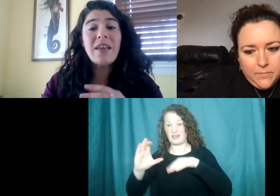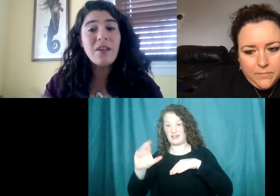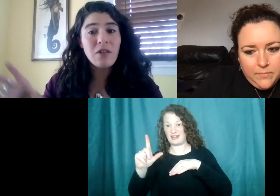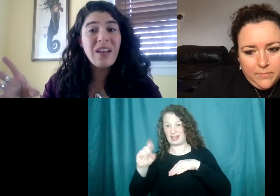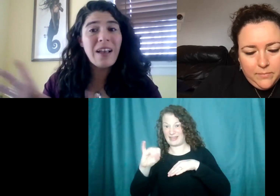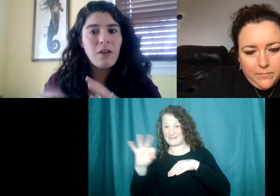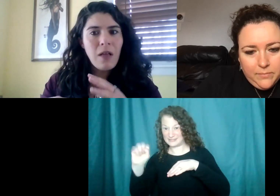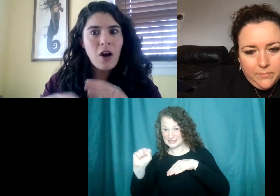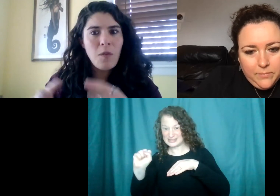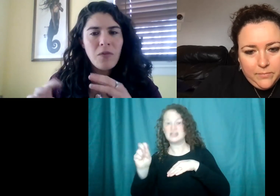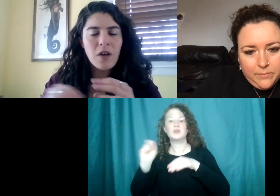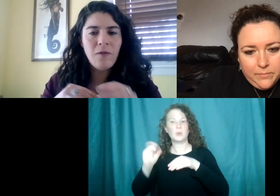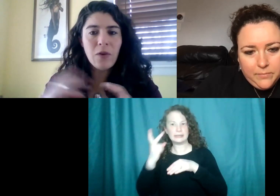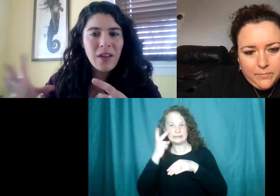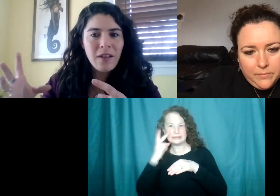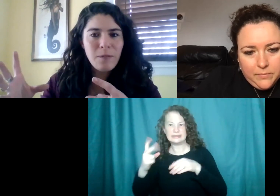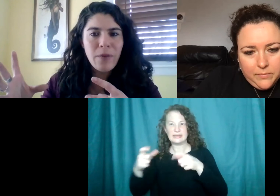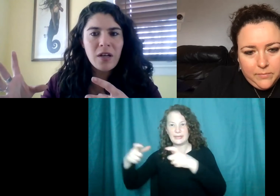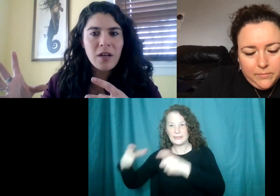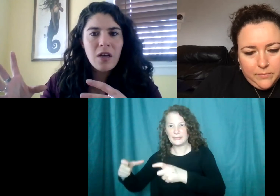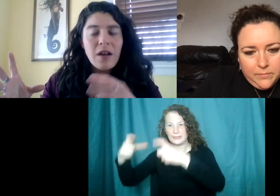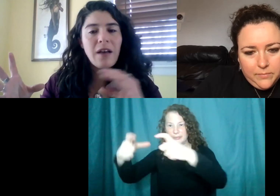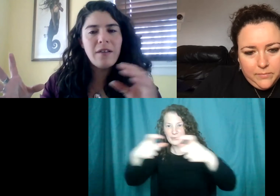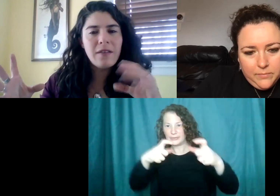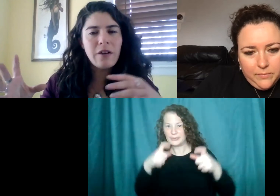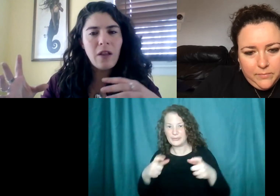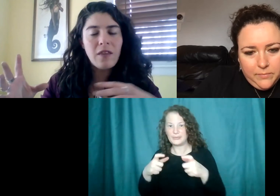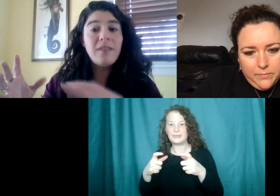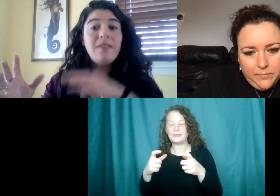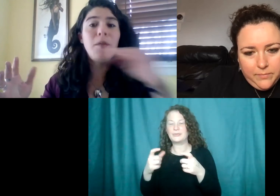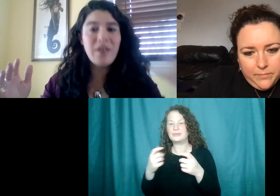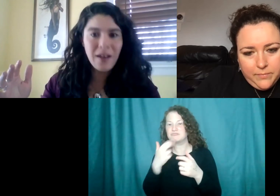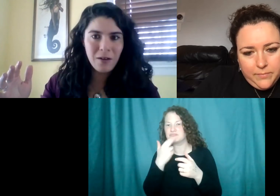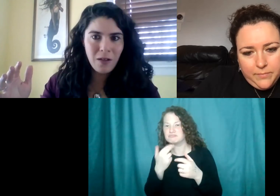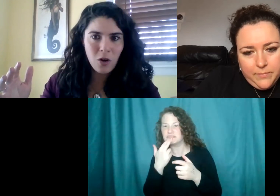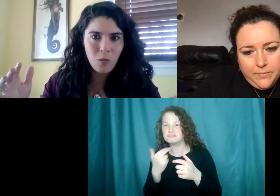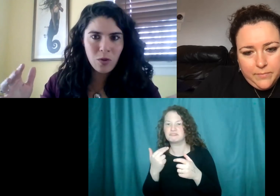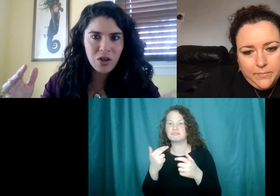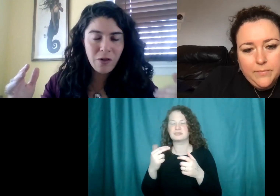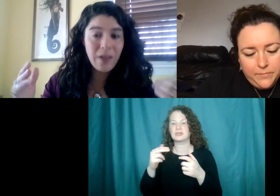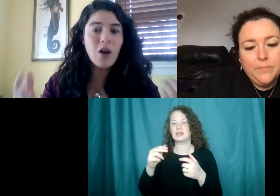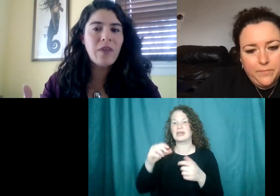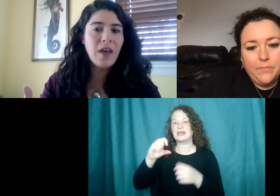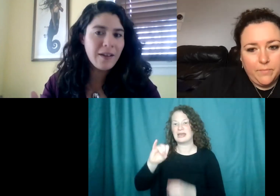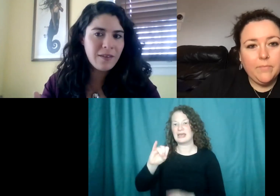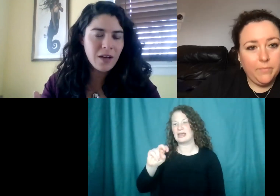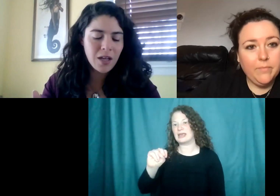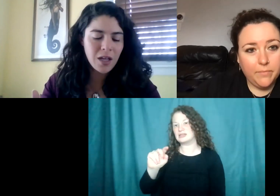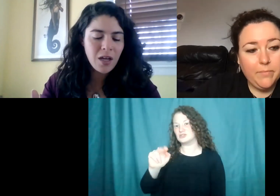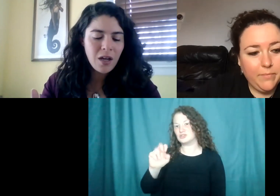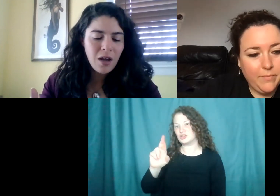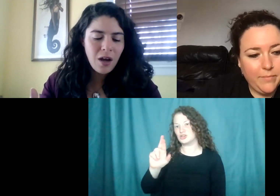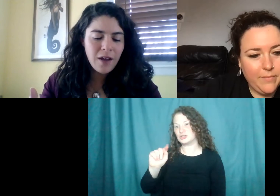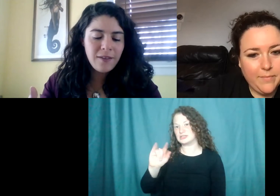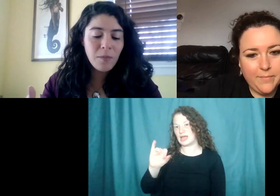of the intertidal kelp, the fucus, but not necessarily the subtidal kelp, which are the kelps I